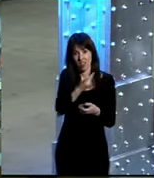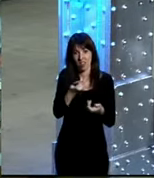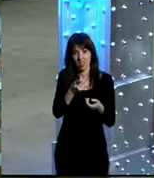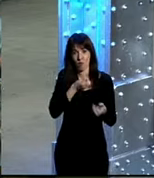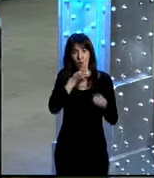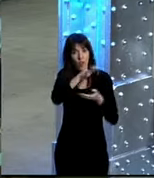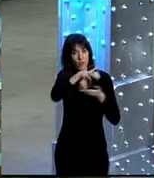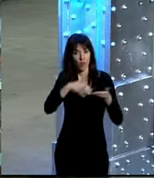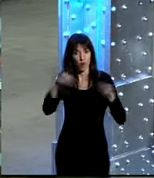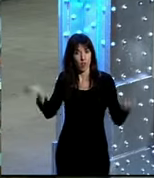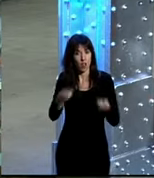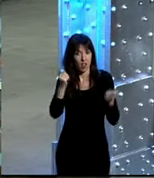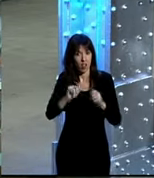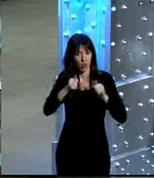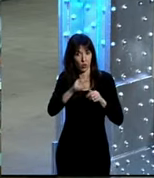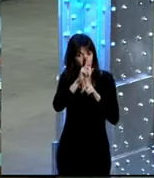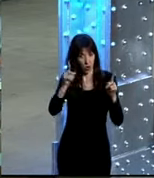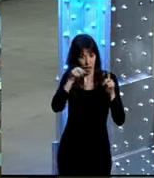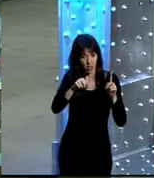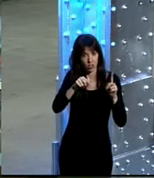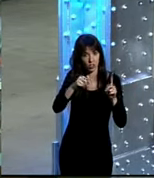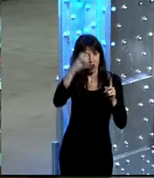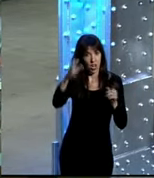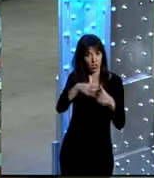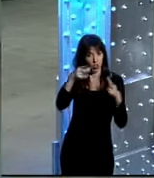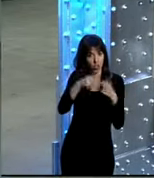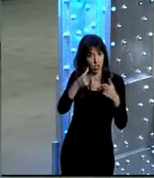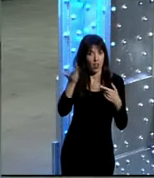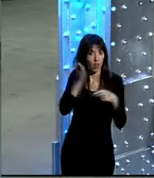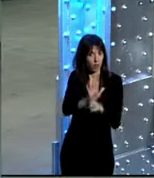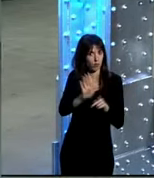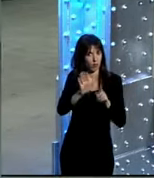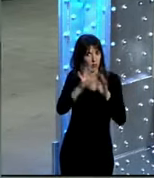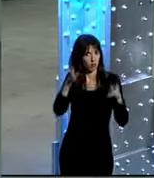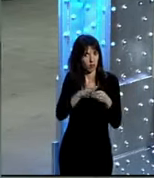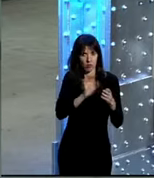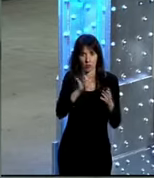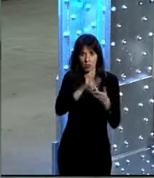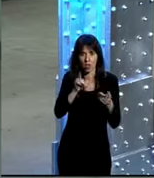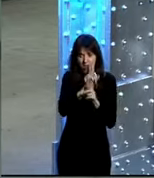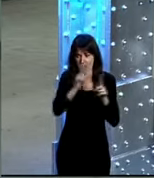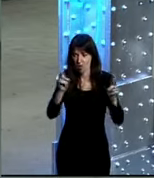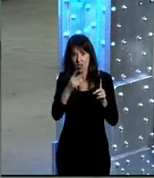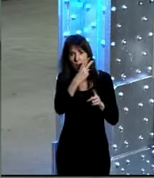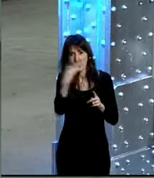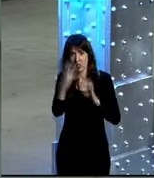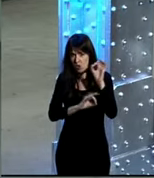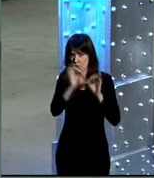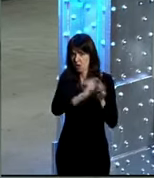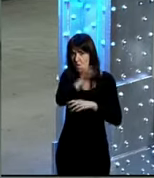this. According to this report published early in the year by We Are Social, the internet global penetration was